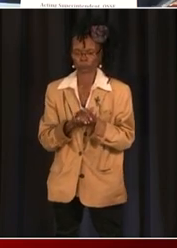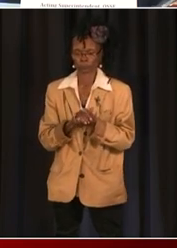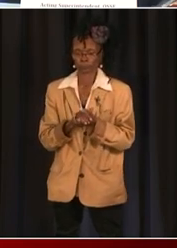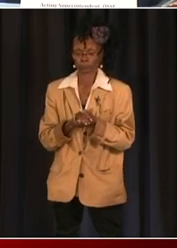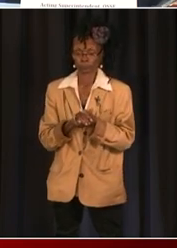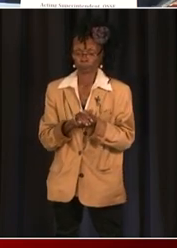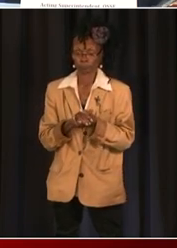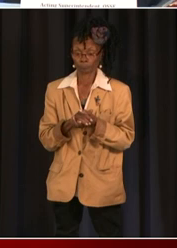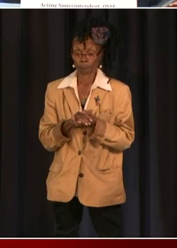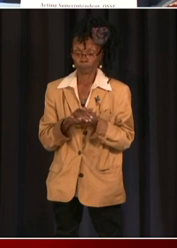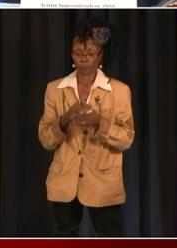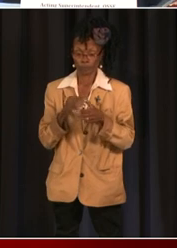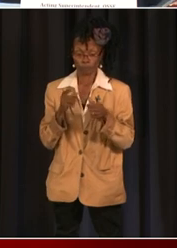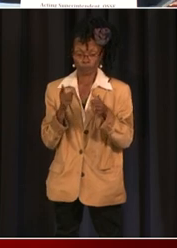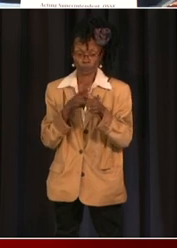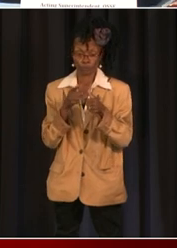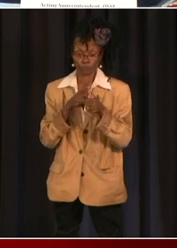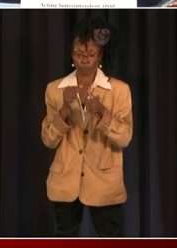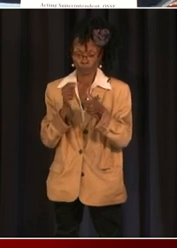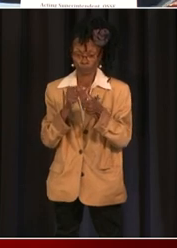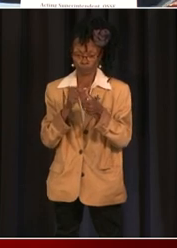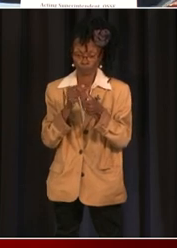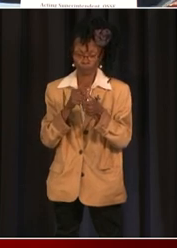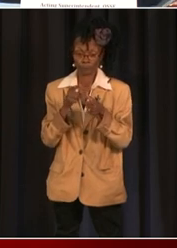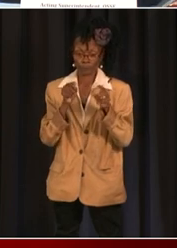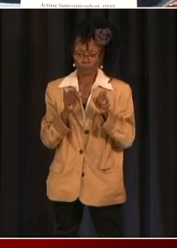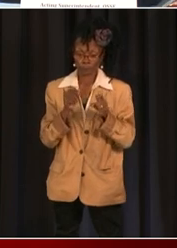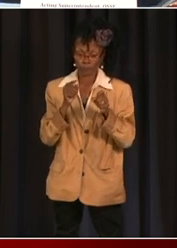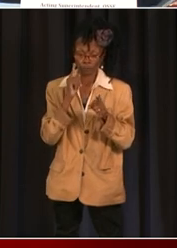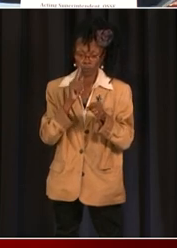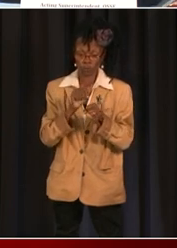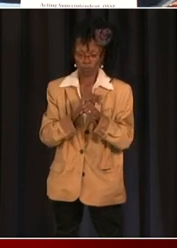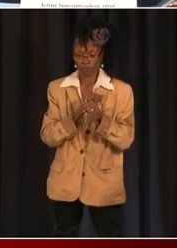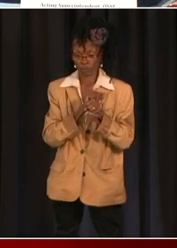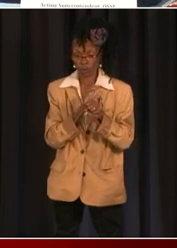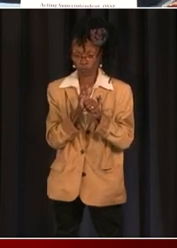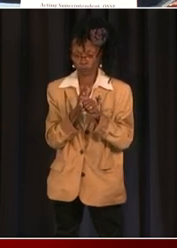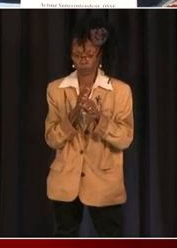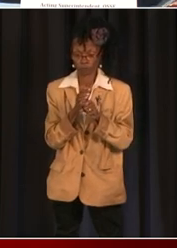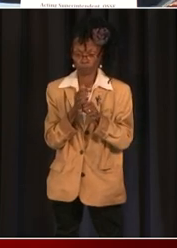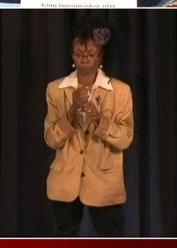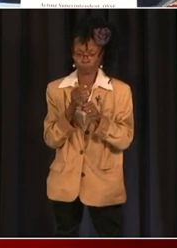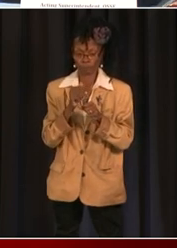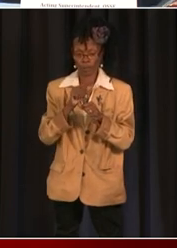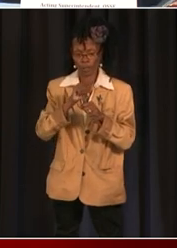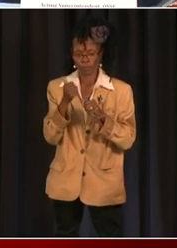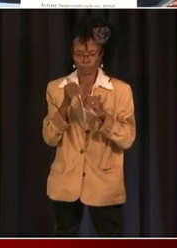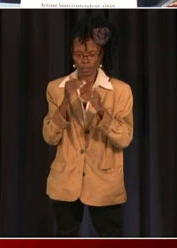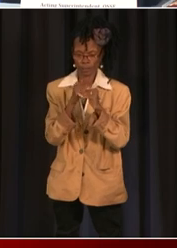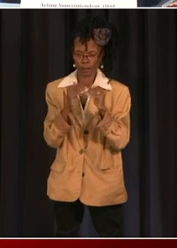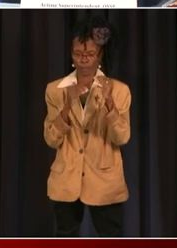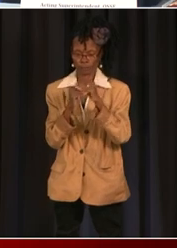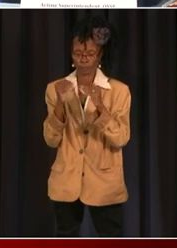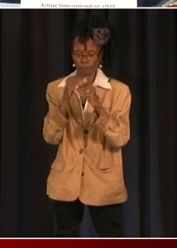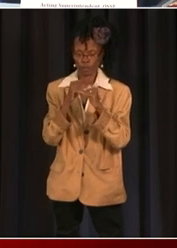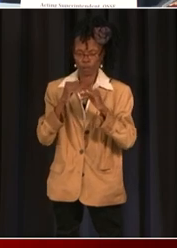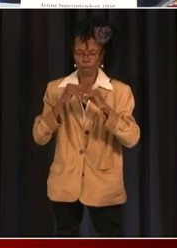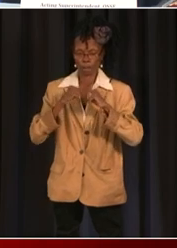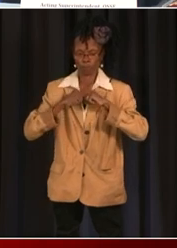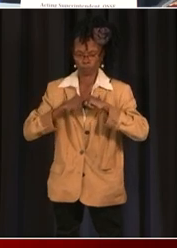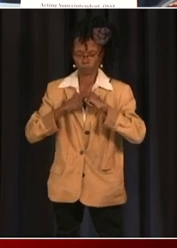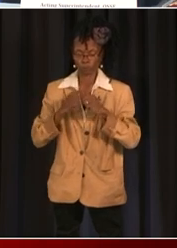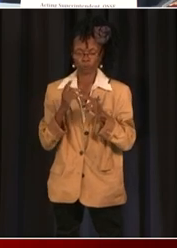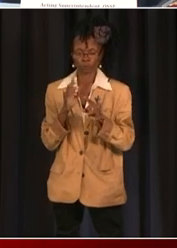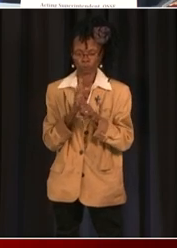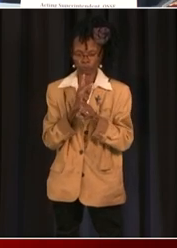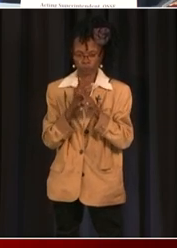Testing for COVID-19 can provide an additional layer of protection, along with COVID-19 vaccination, masking,